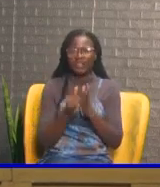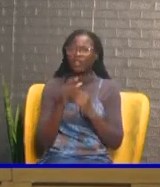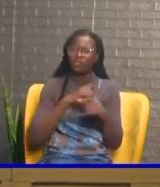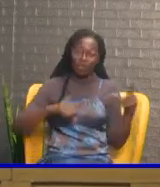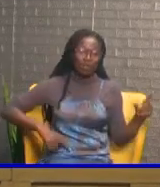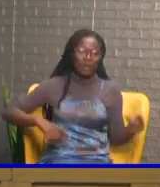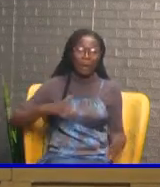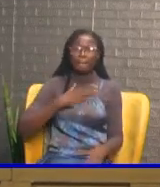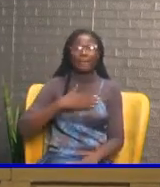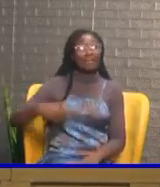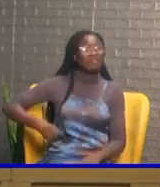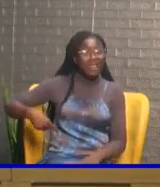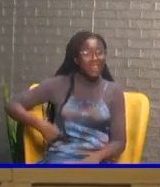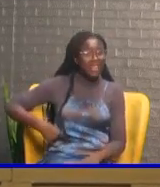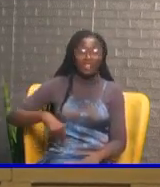my God.